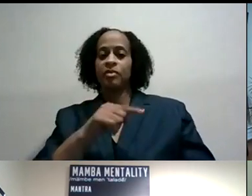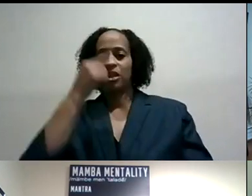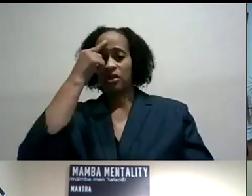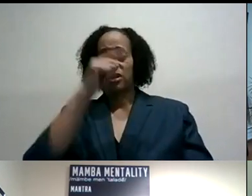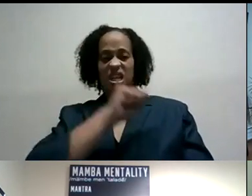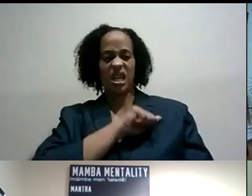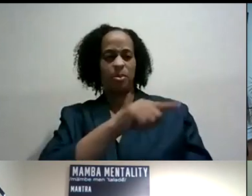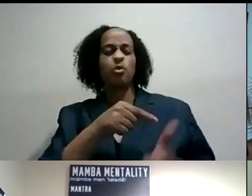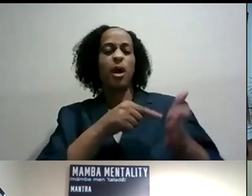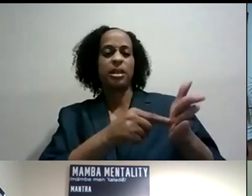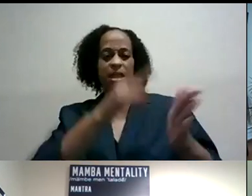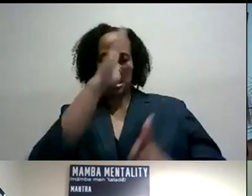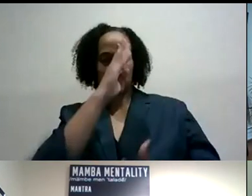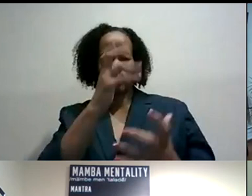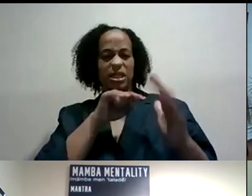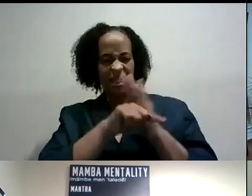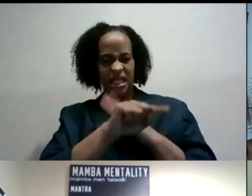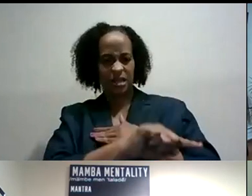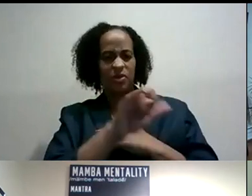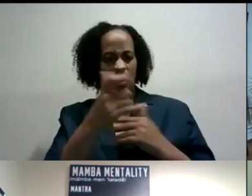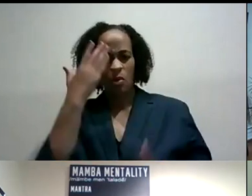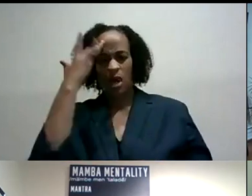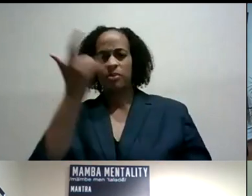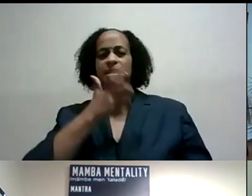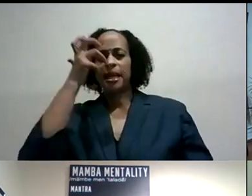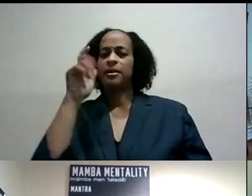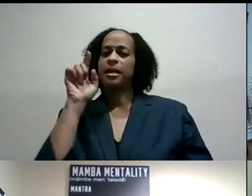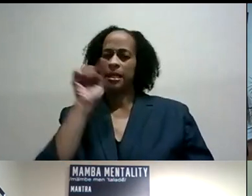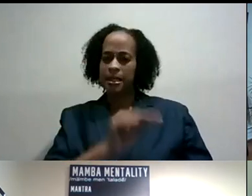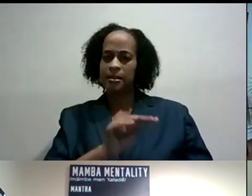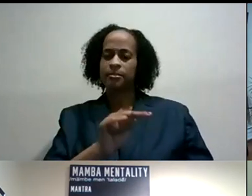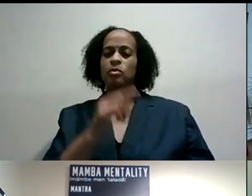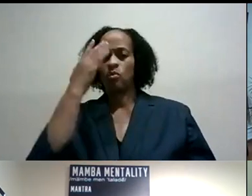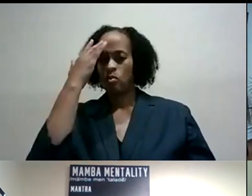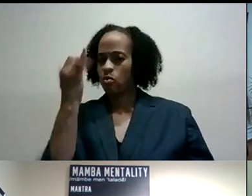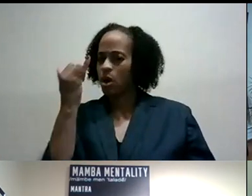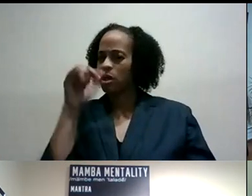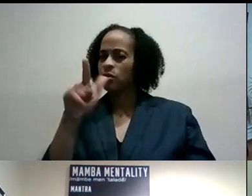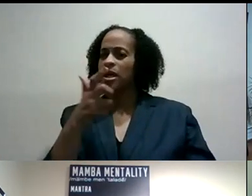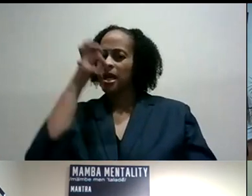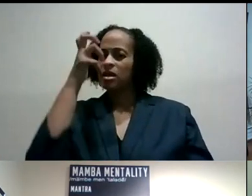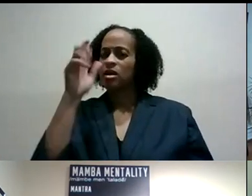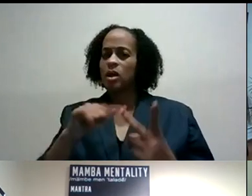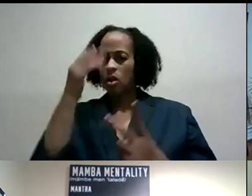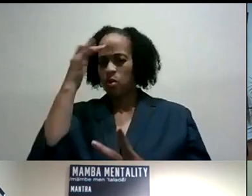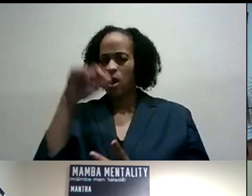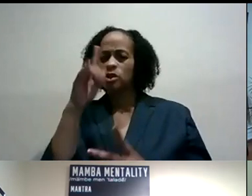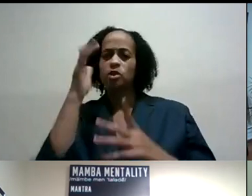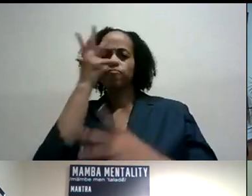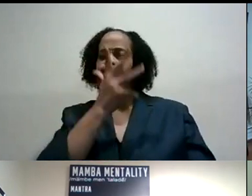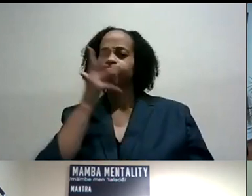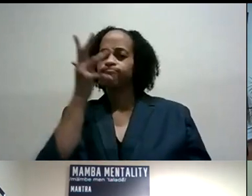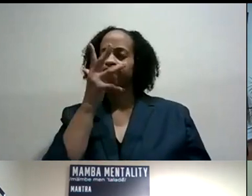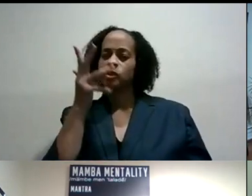Abel represented God, so he wanted to kill him. That's why he was angry with him. And he said, why are you angry? And why has your countenance